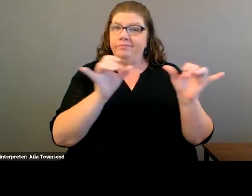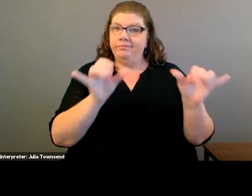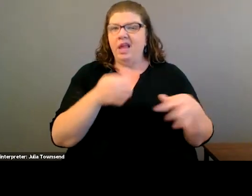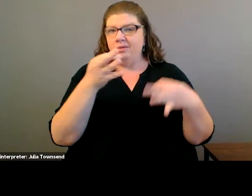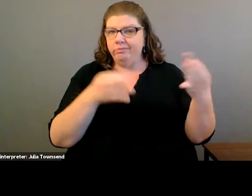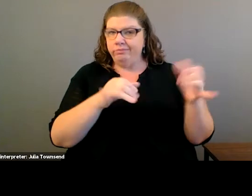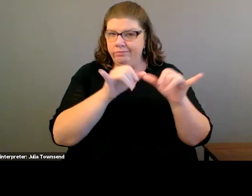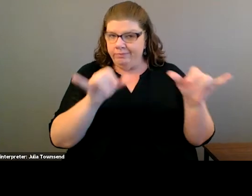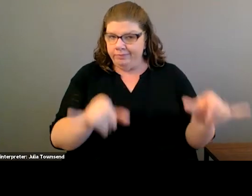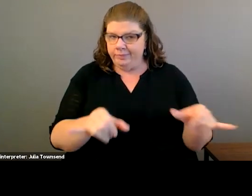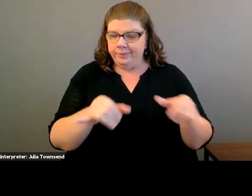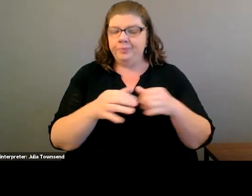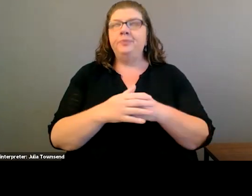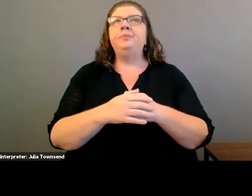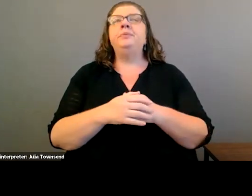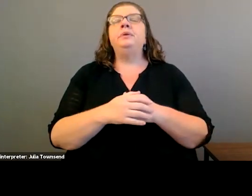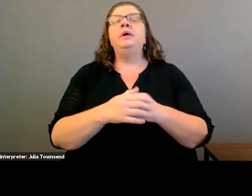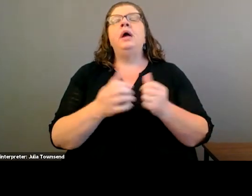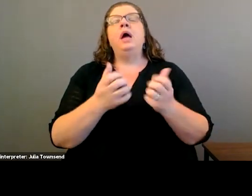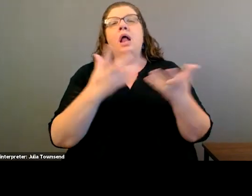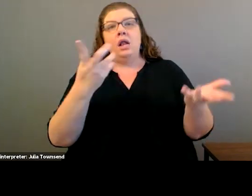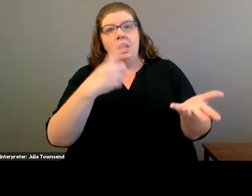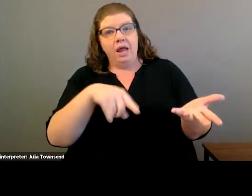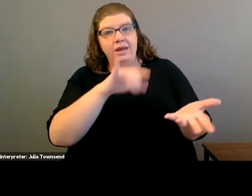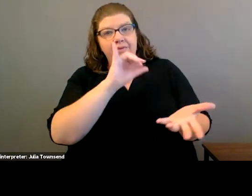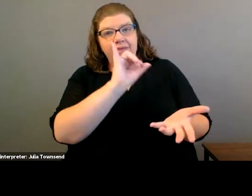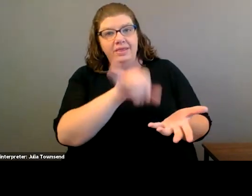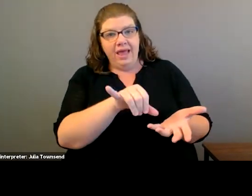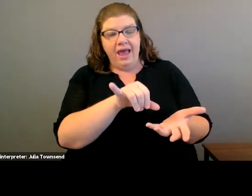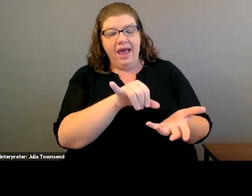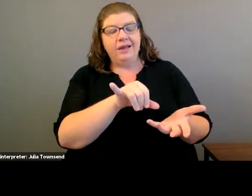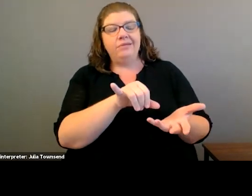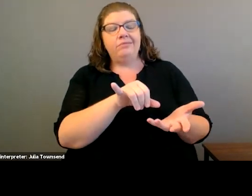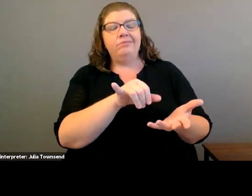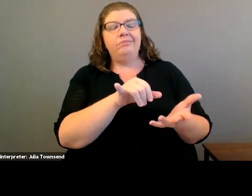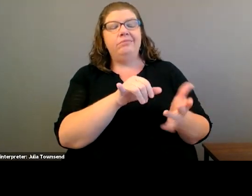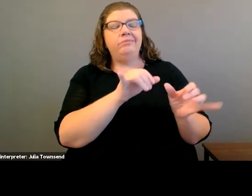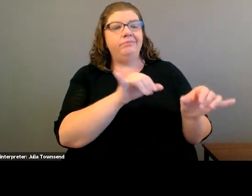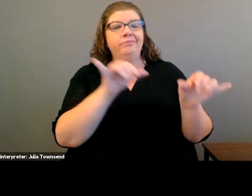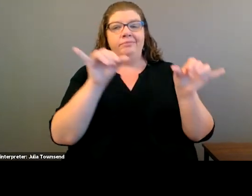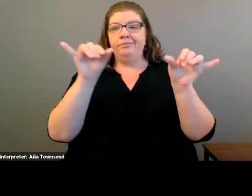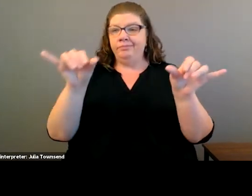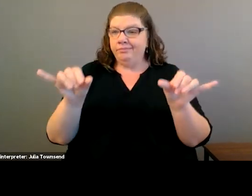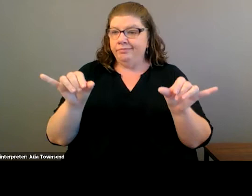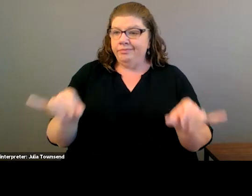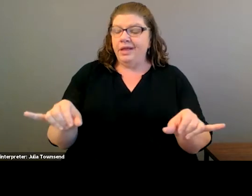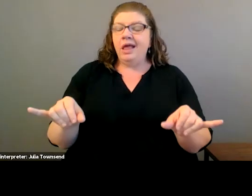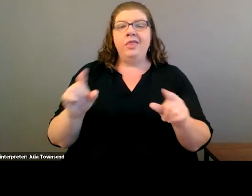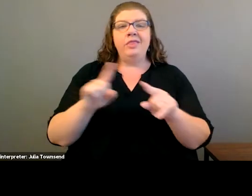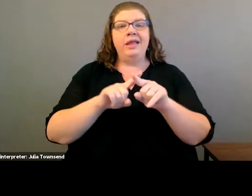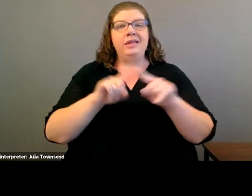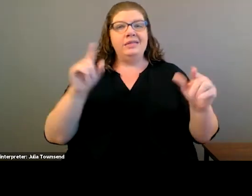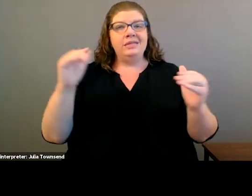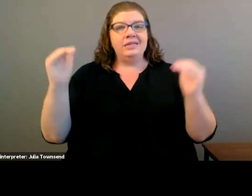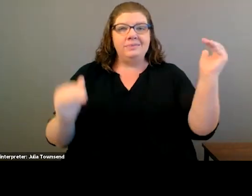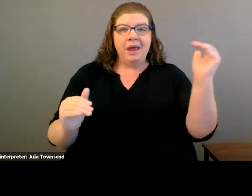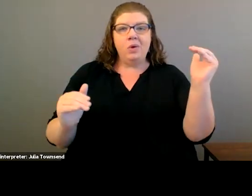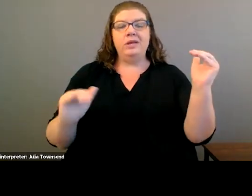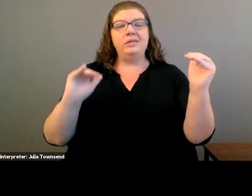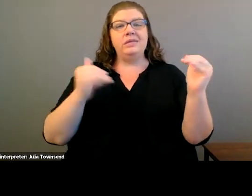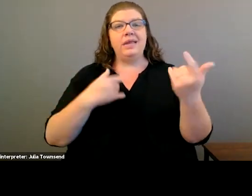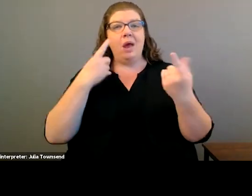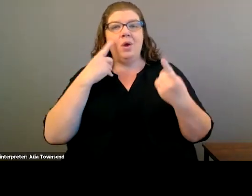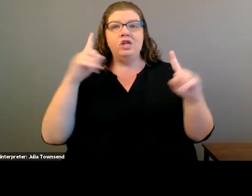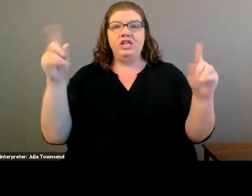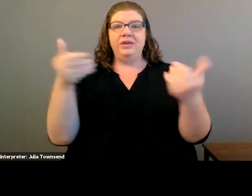And a lot of that also mirrors the disparities that we have in our achievement